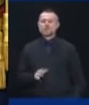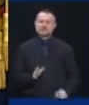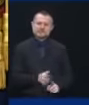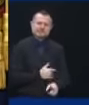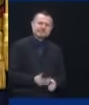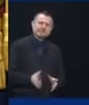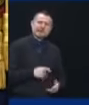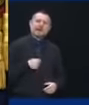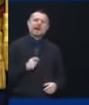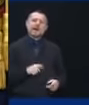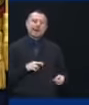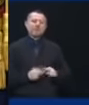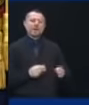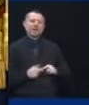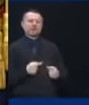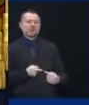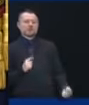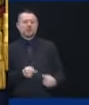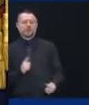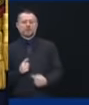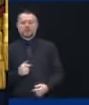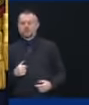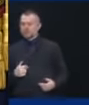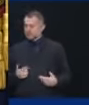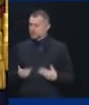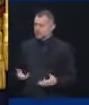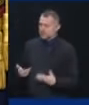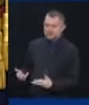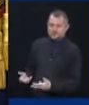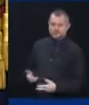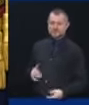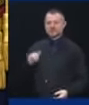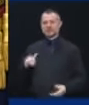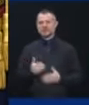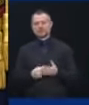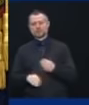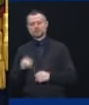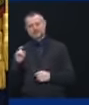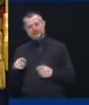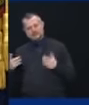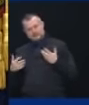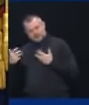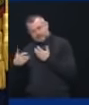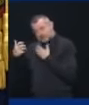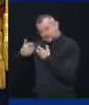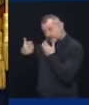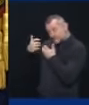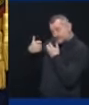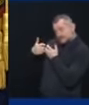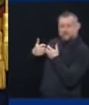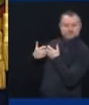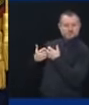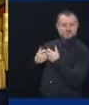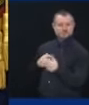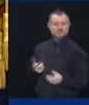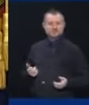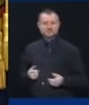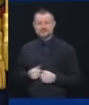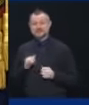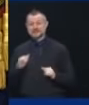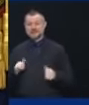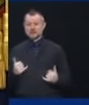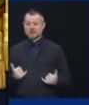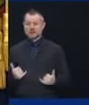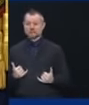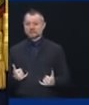way. And that's the budget compromise. So that's what's now in